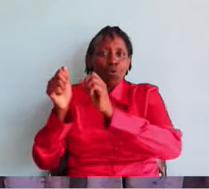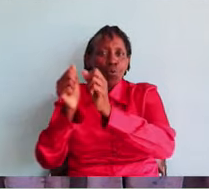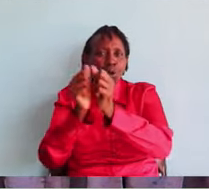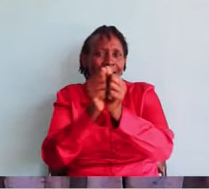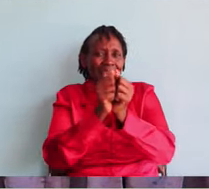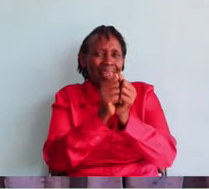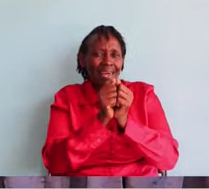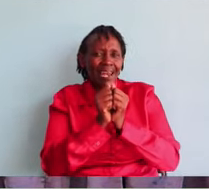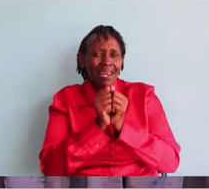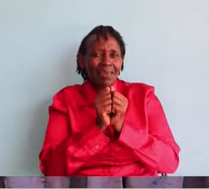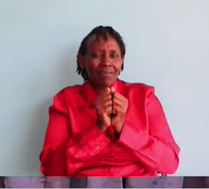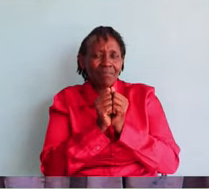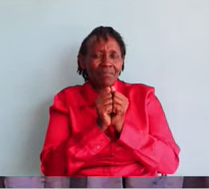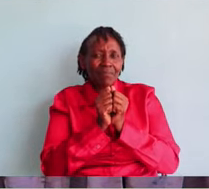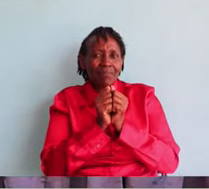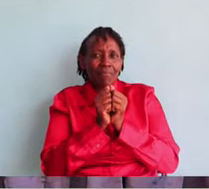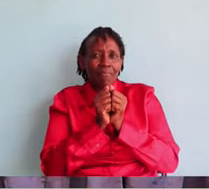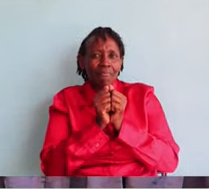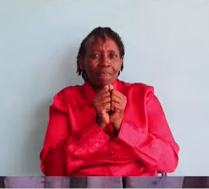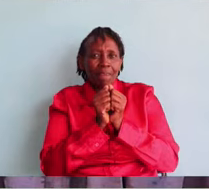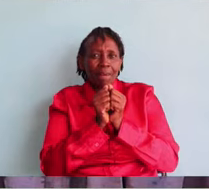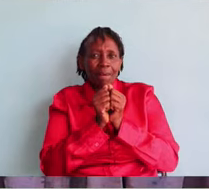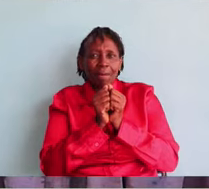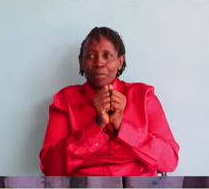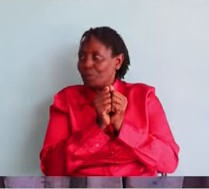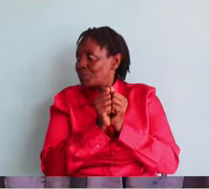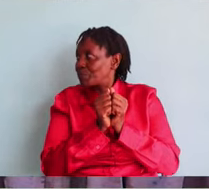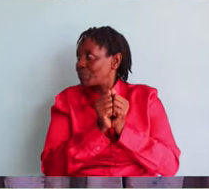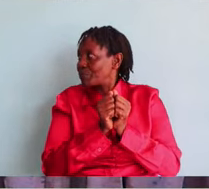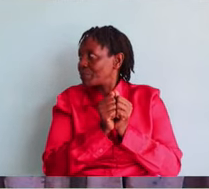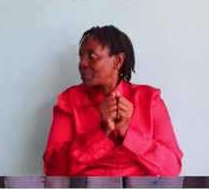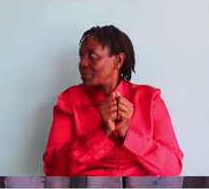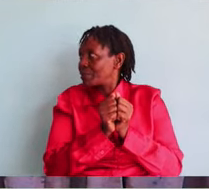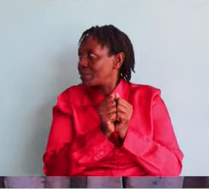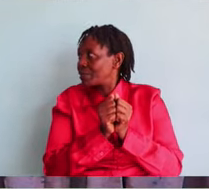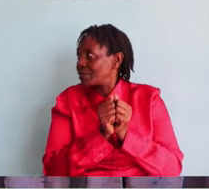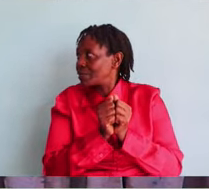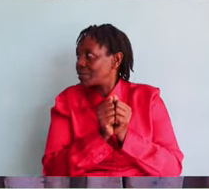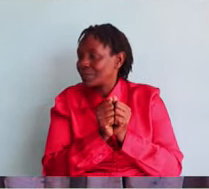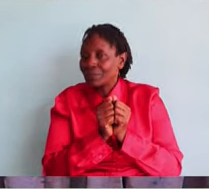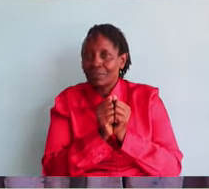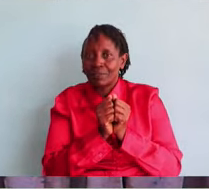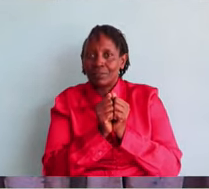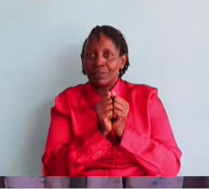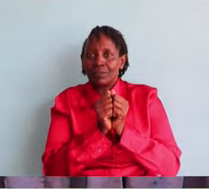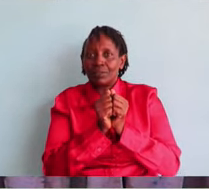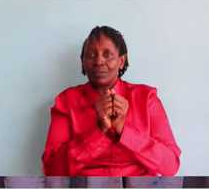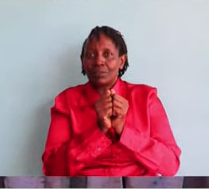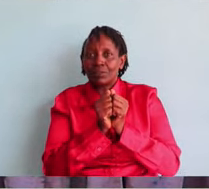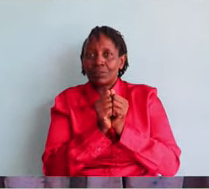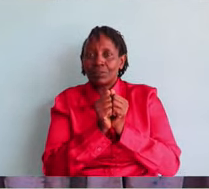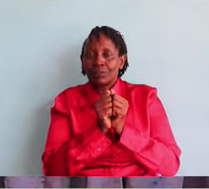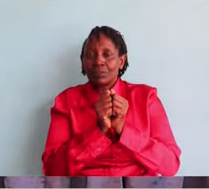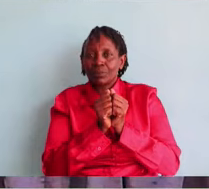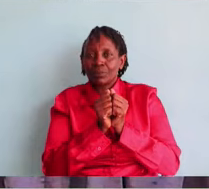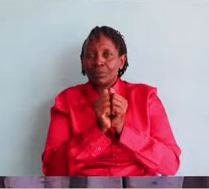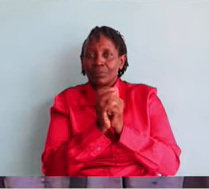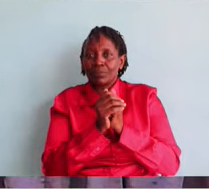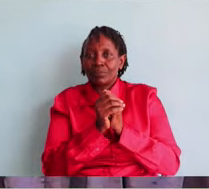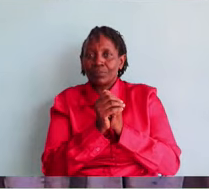actually mind-blowing. You will not believe it. Now, I understand that it's not all kibbutz that operate in the way that I'm